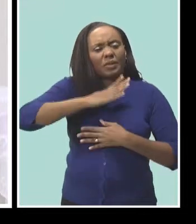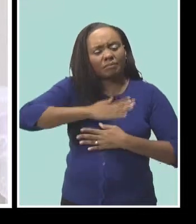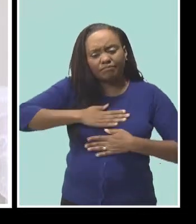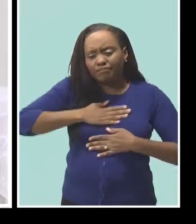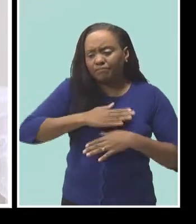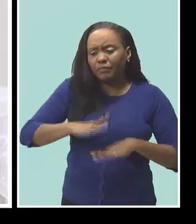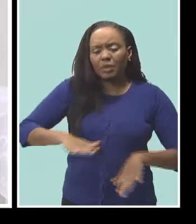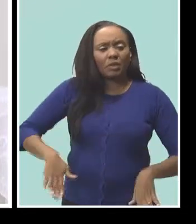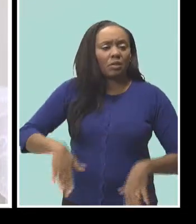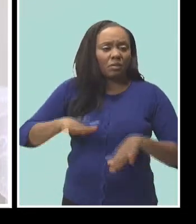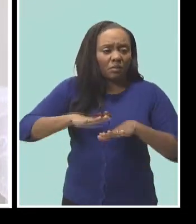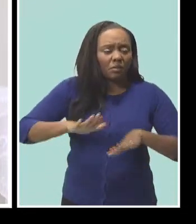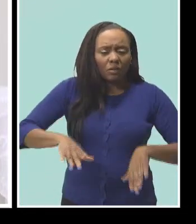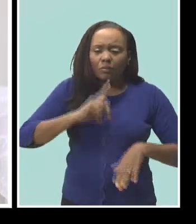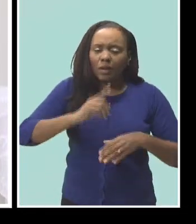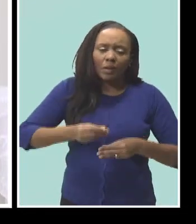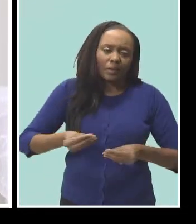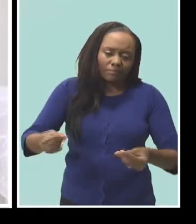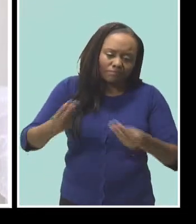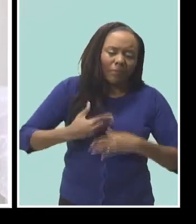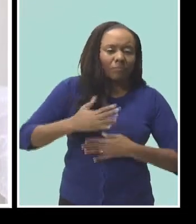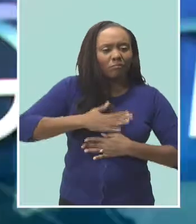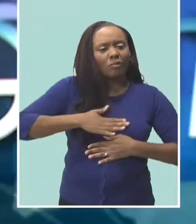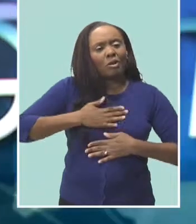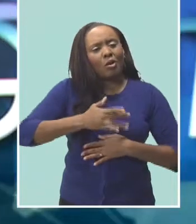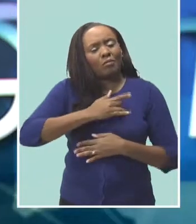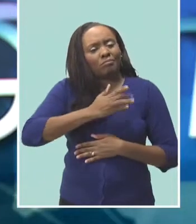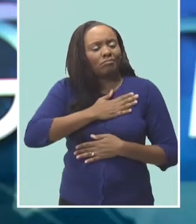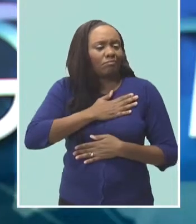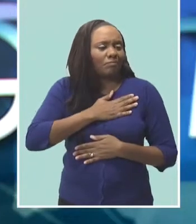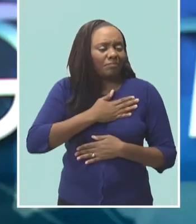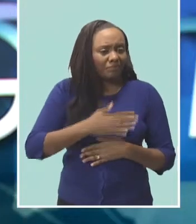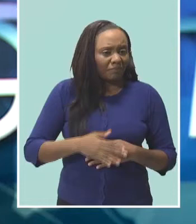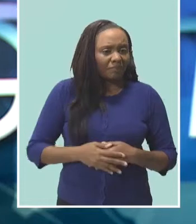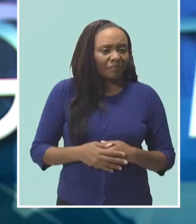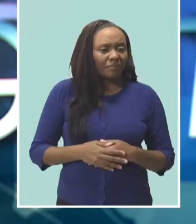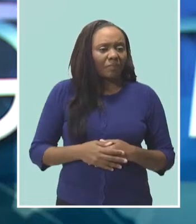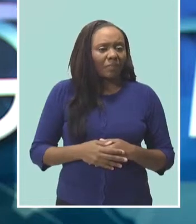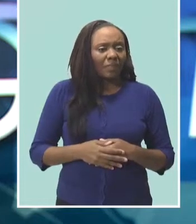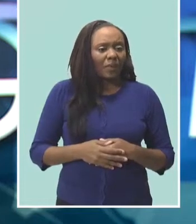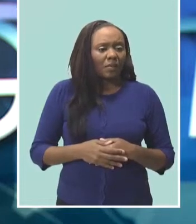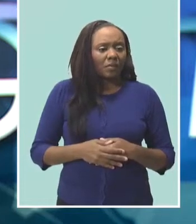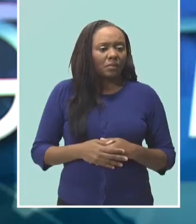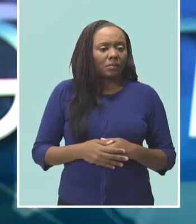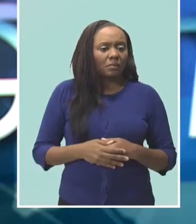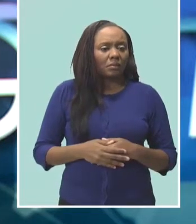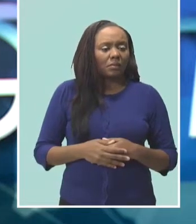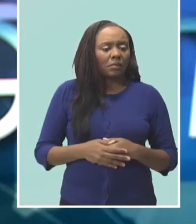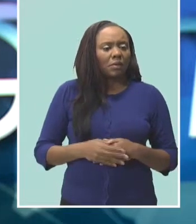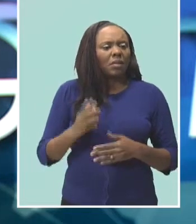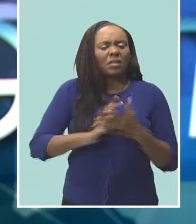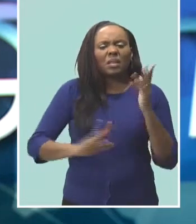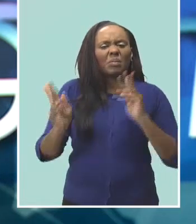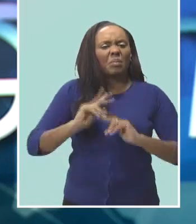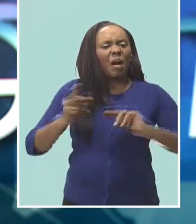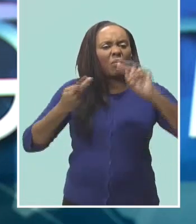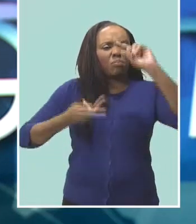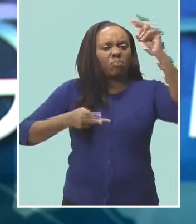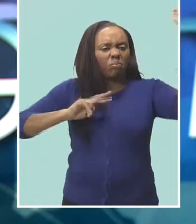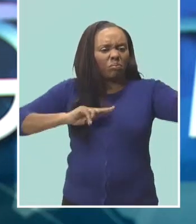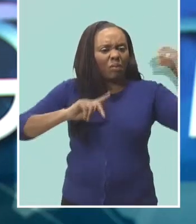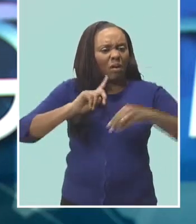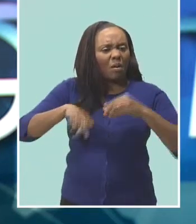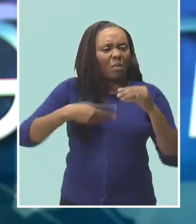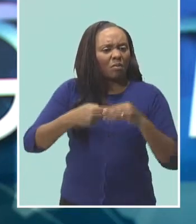Children bring joy into our lives. Well, Sister Seeley has also dismissed several misconceptions about the